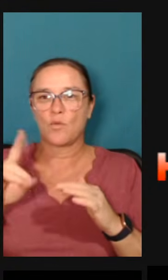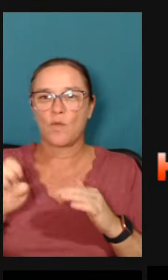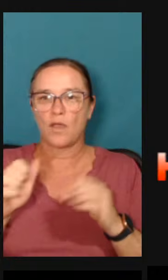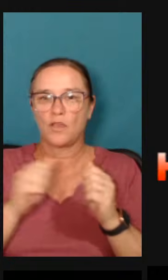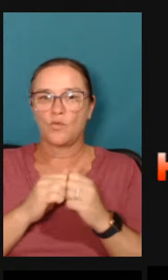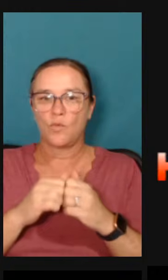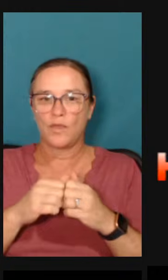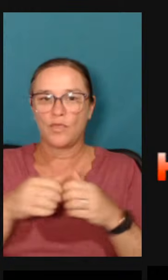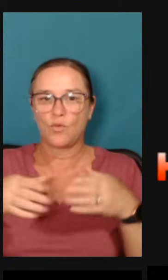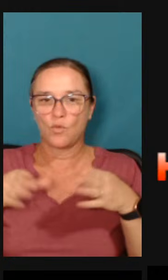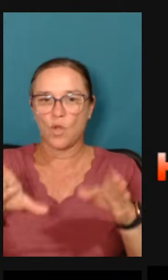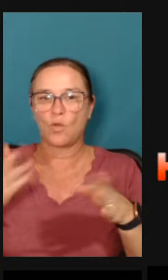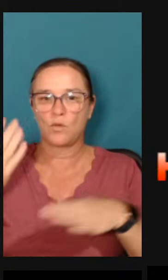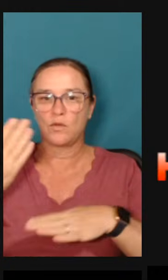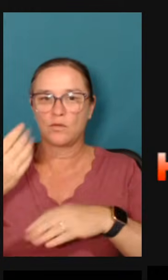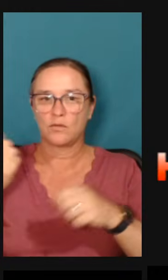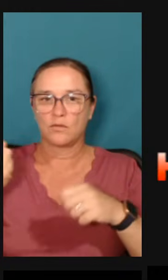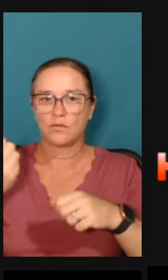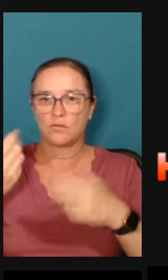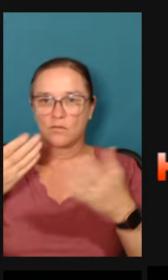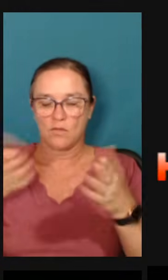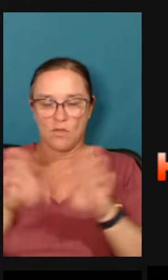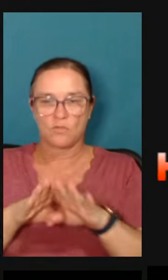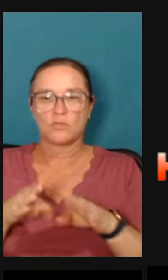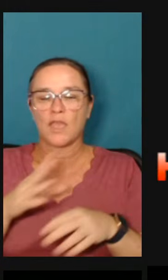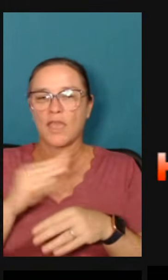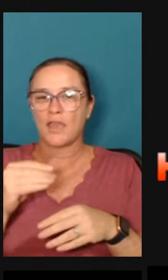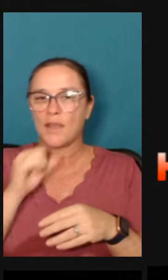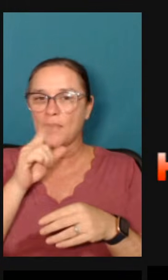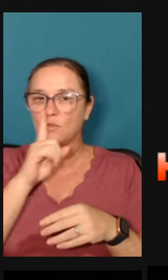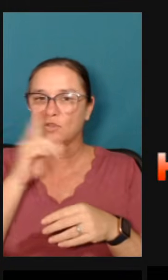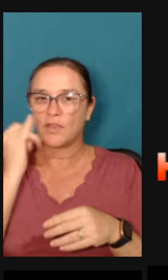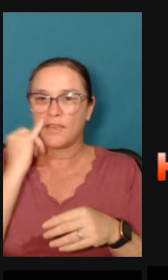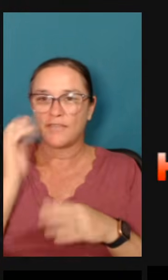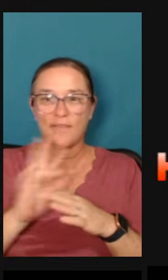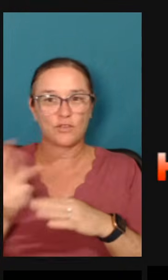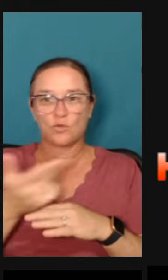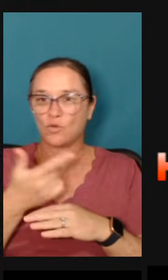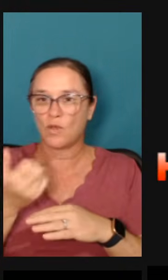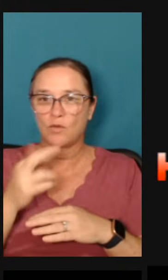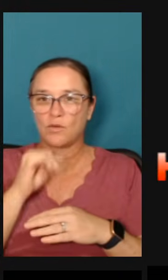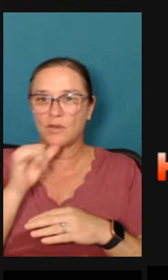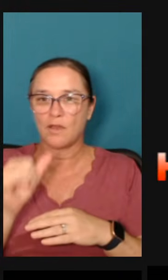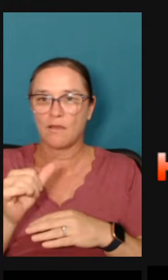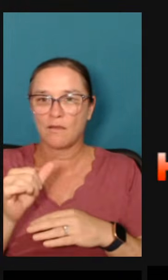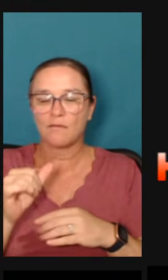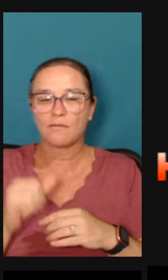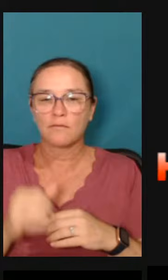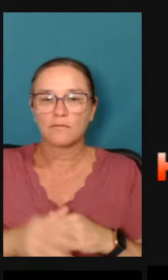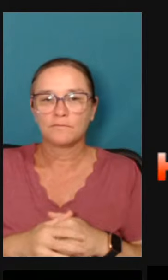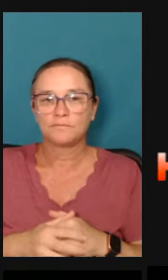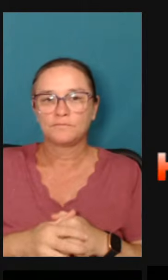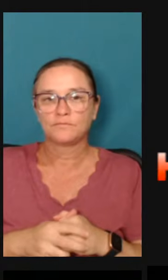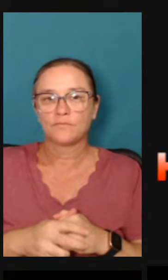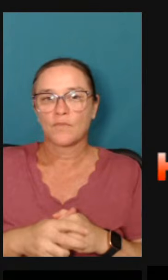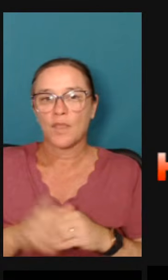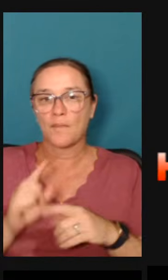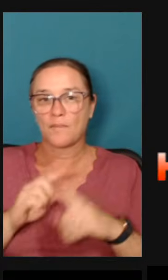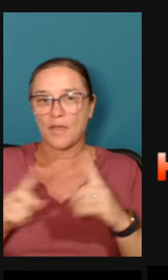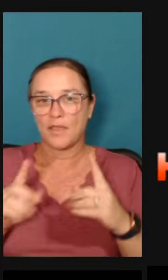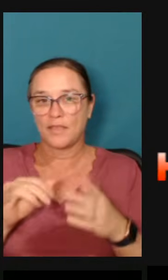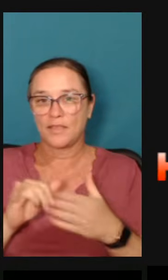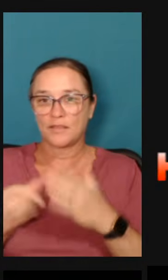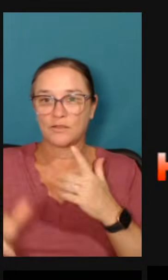down. And I'm not sure if they get turned around here or not, but you know, that's a